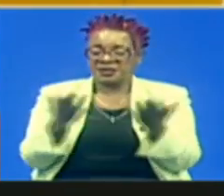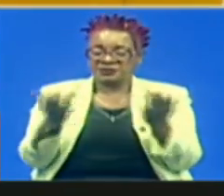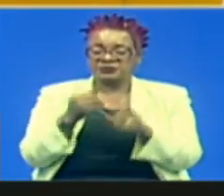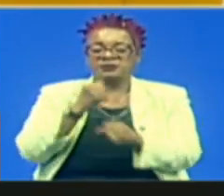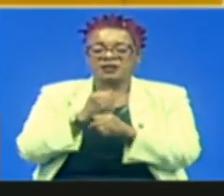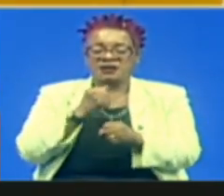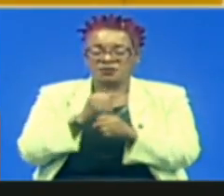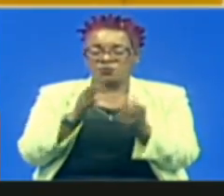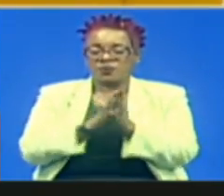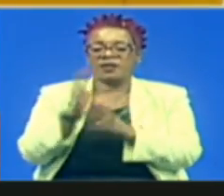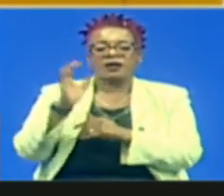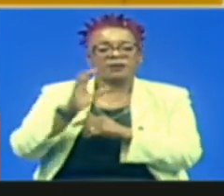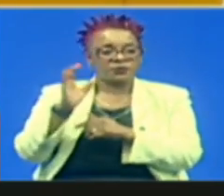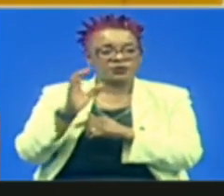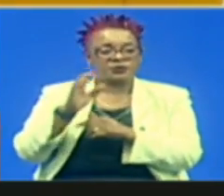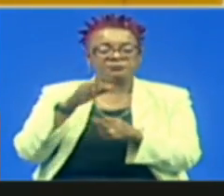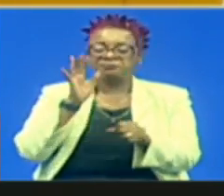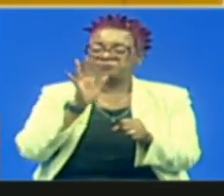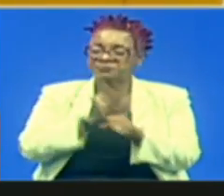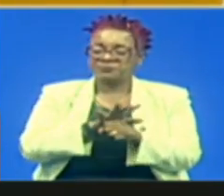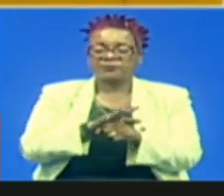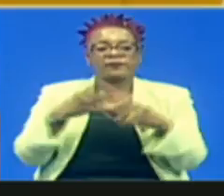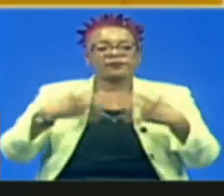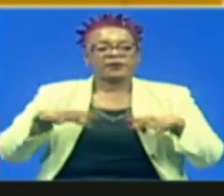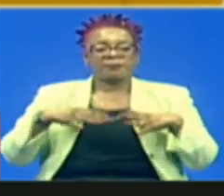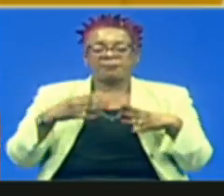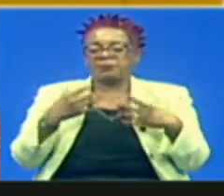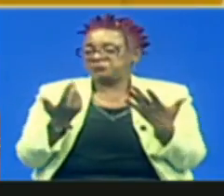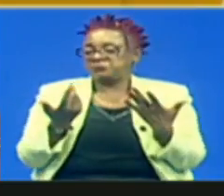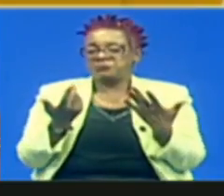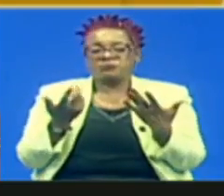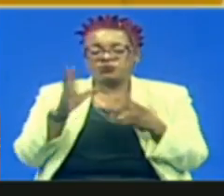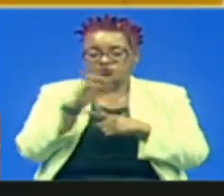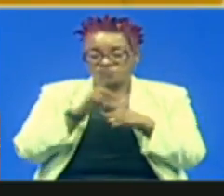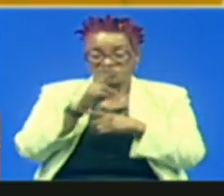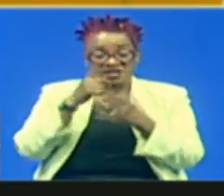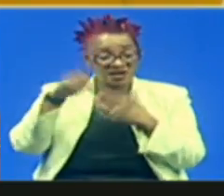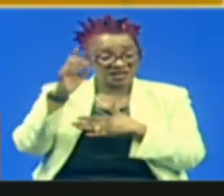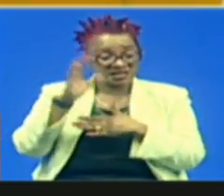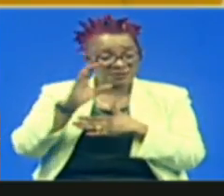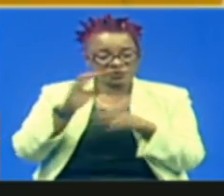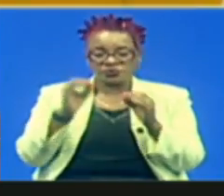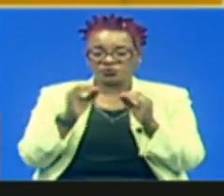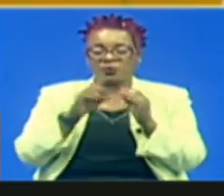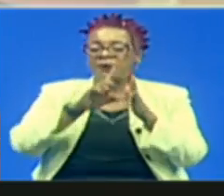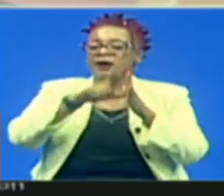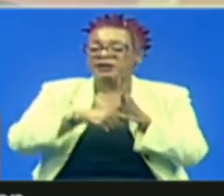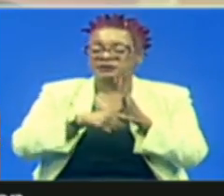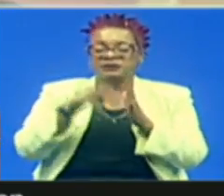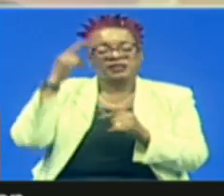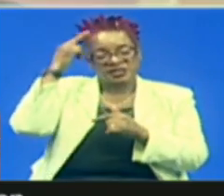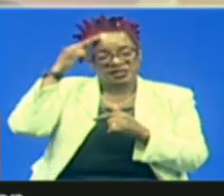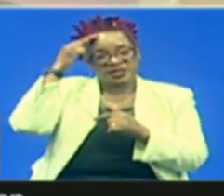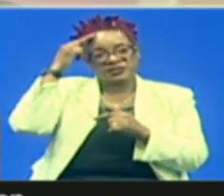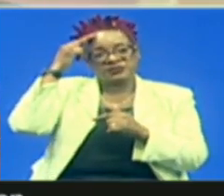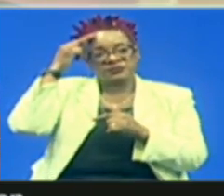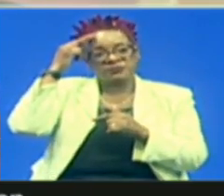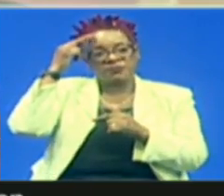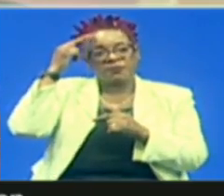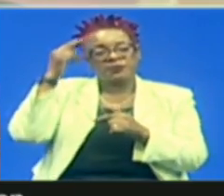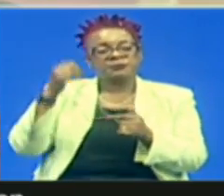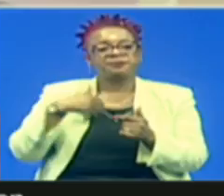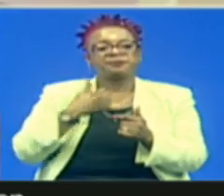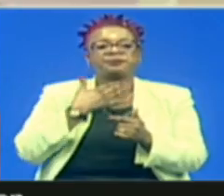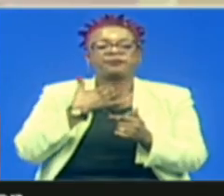right chemicals. Because you know, so many people don't use the right chemicals and later come to regret later. And I would like